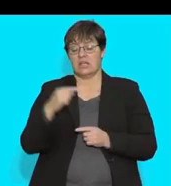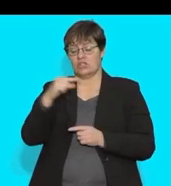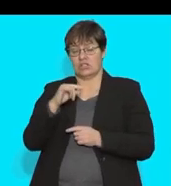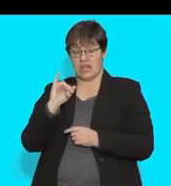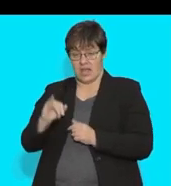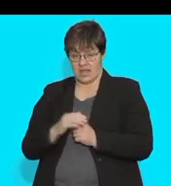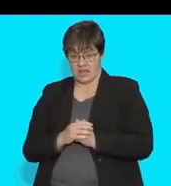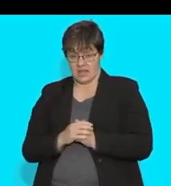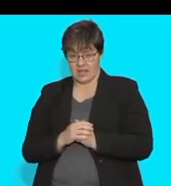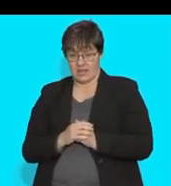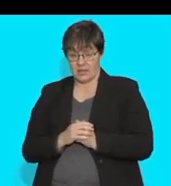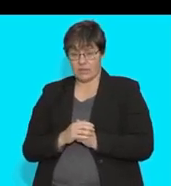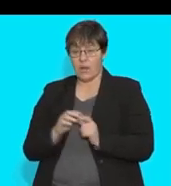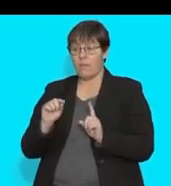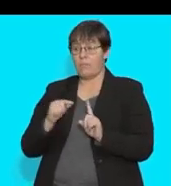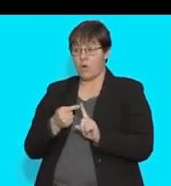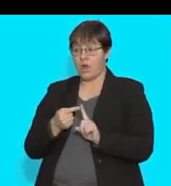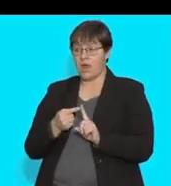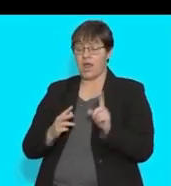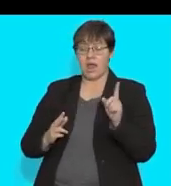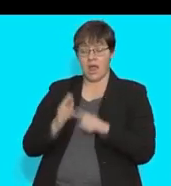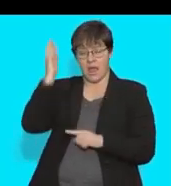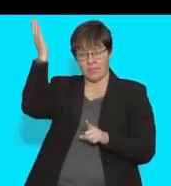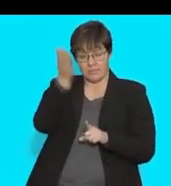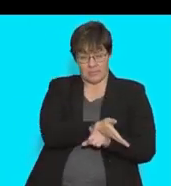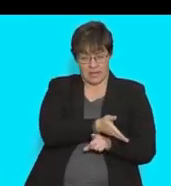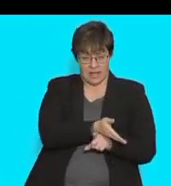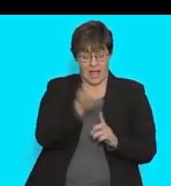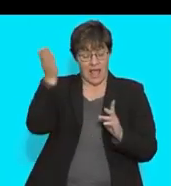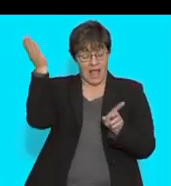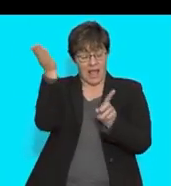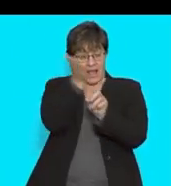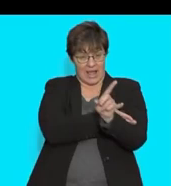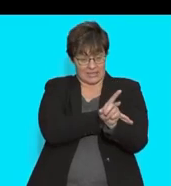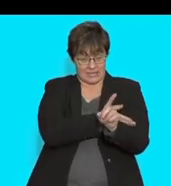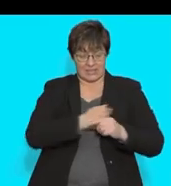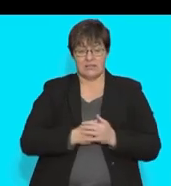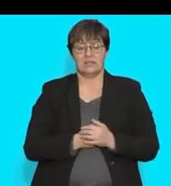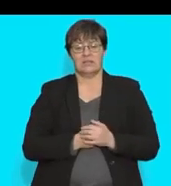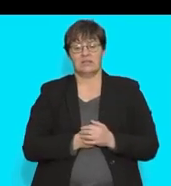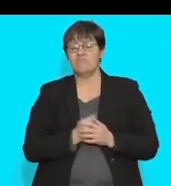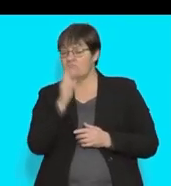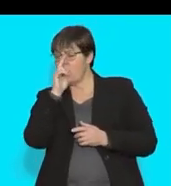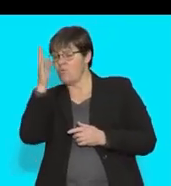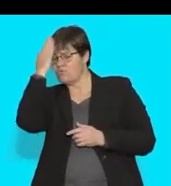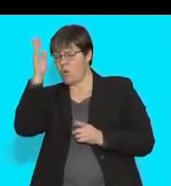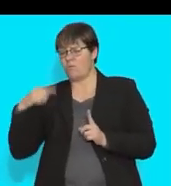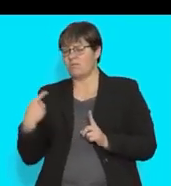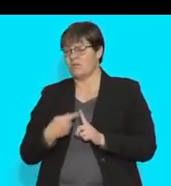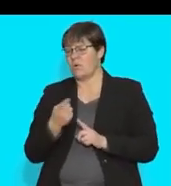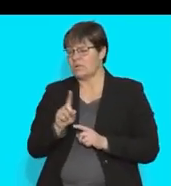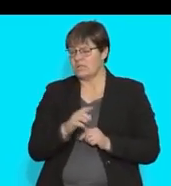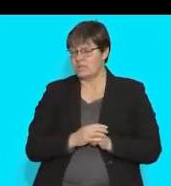this point here, it must be a point of bisection there, right? But now, what do I know so